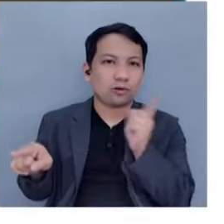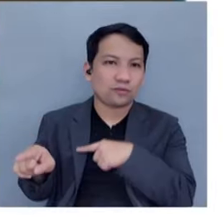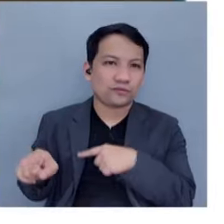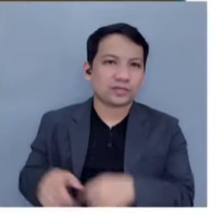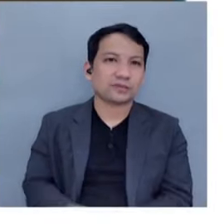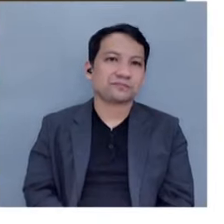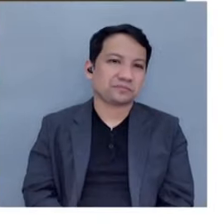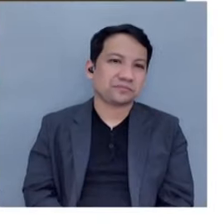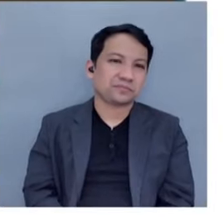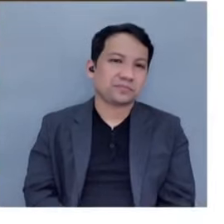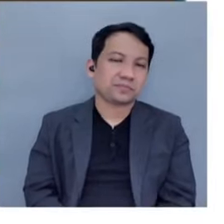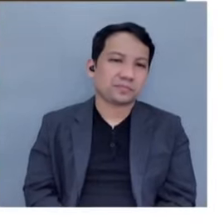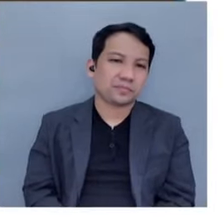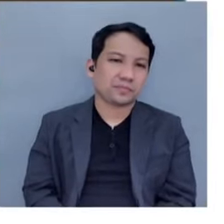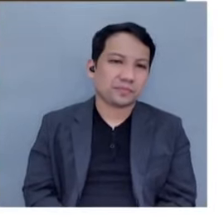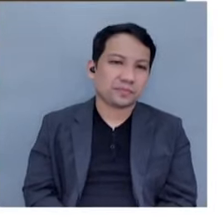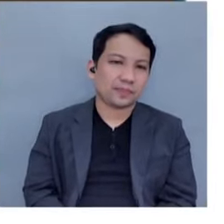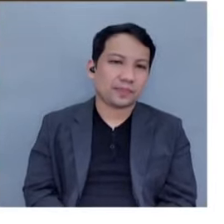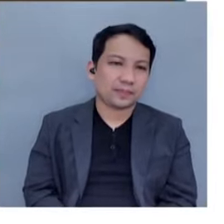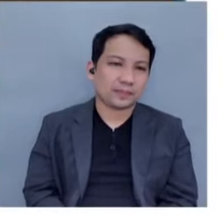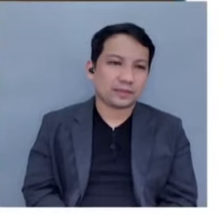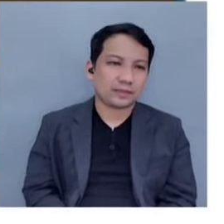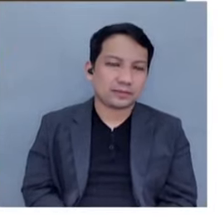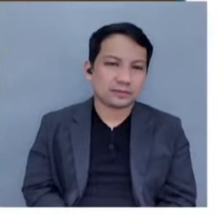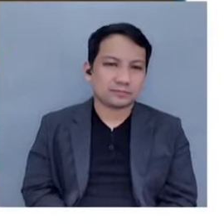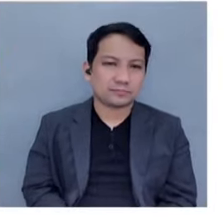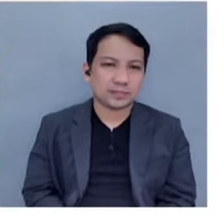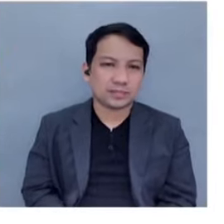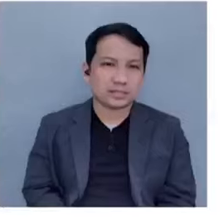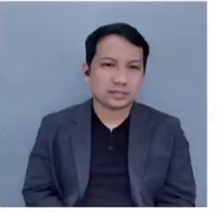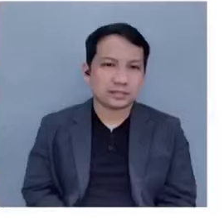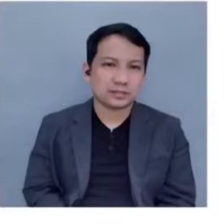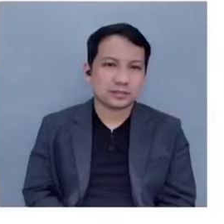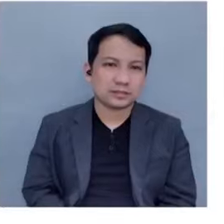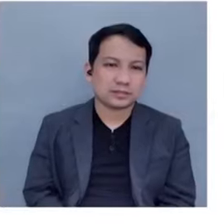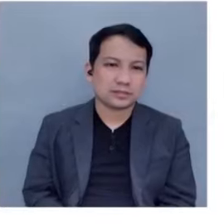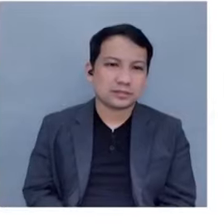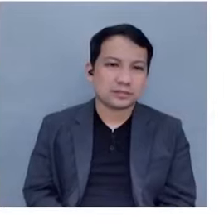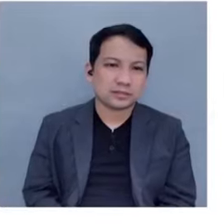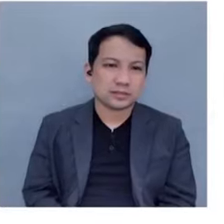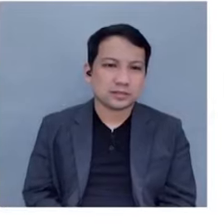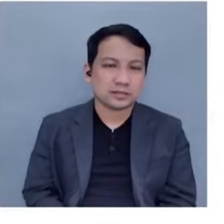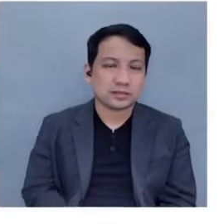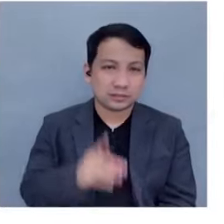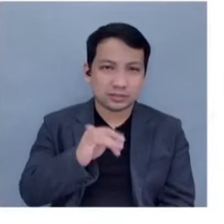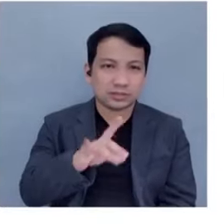those are misinformation and disinformation. Definitely more conversations like this. DICT